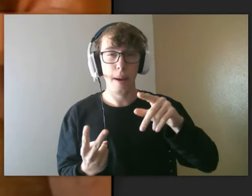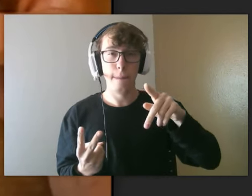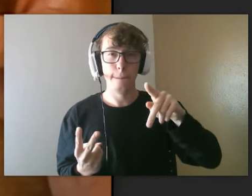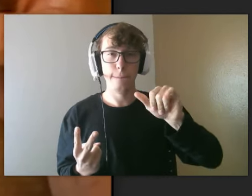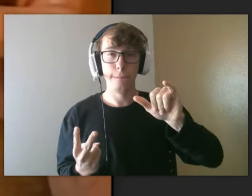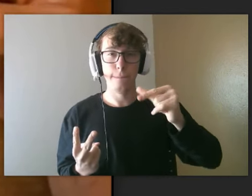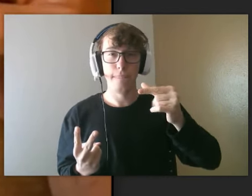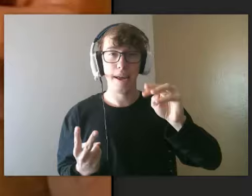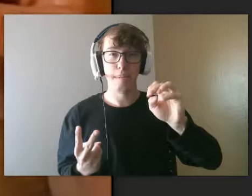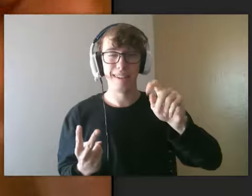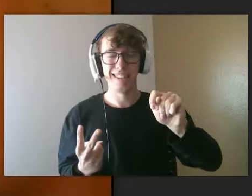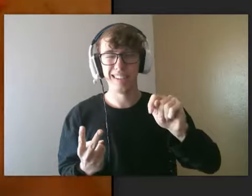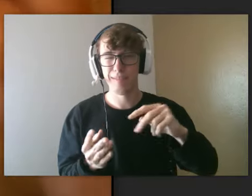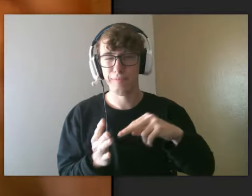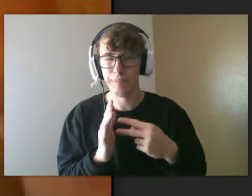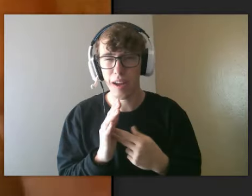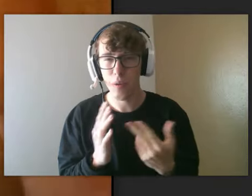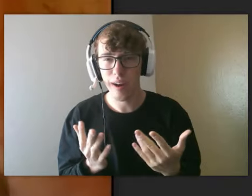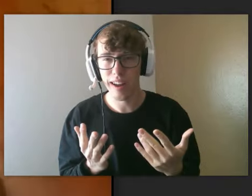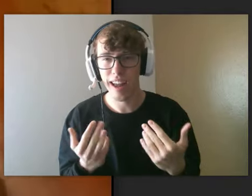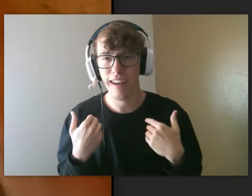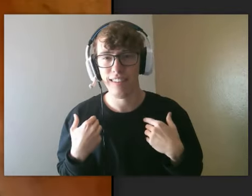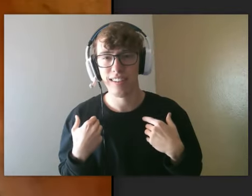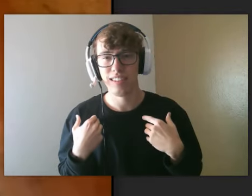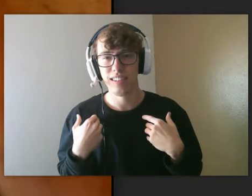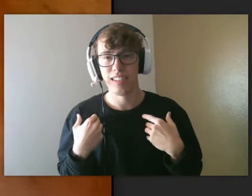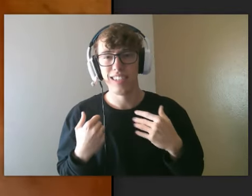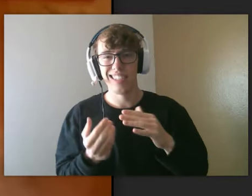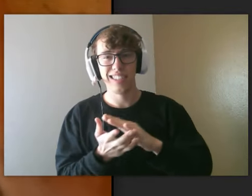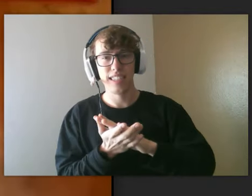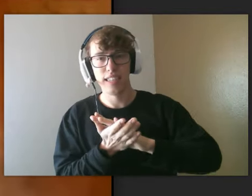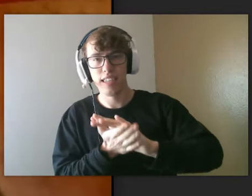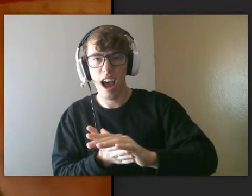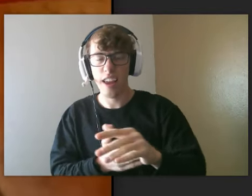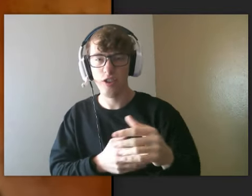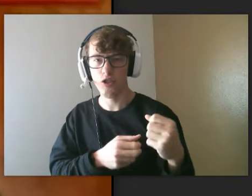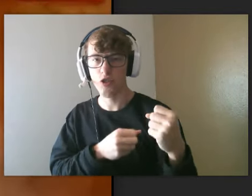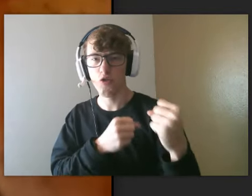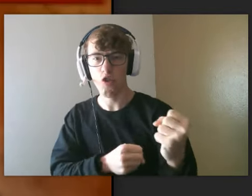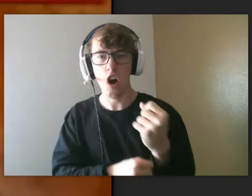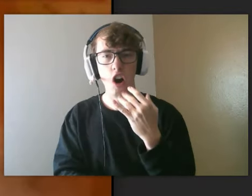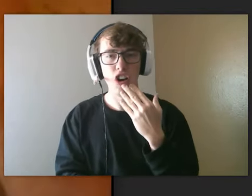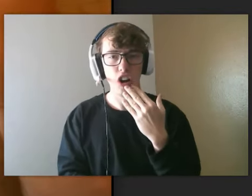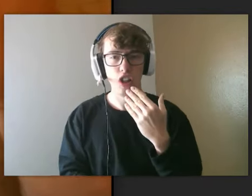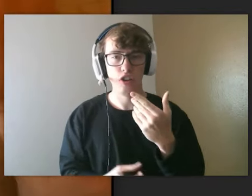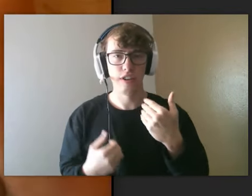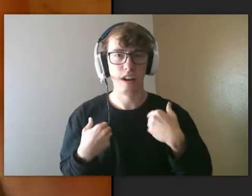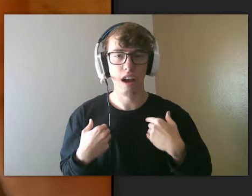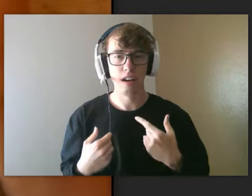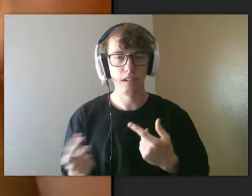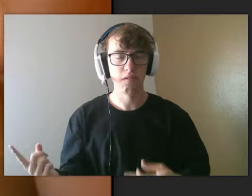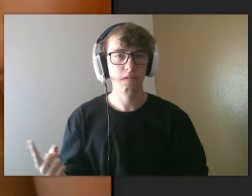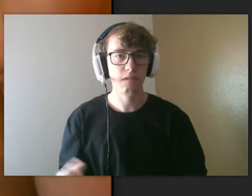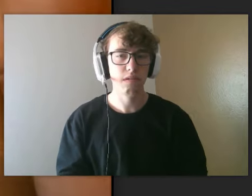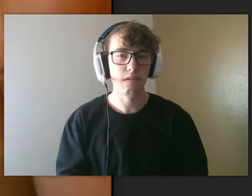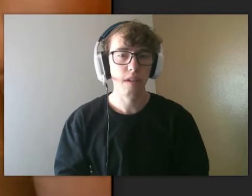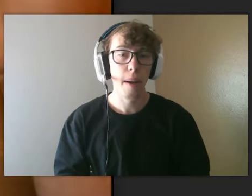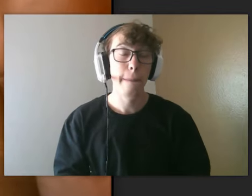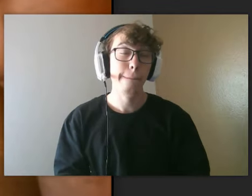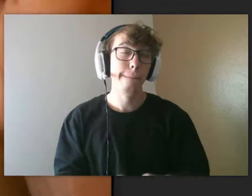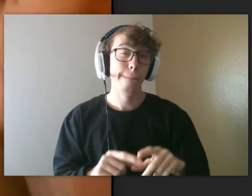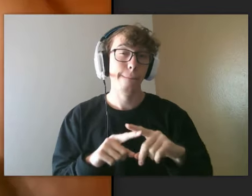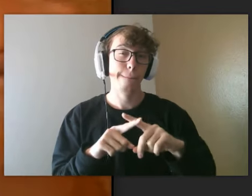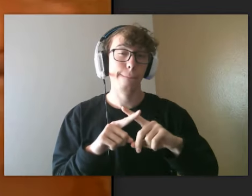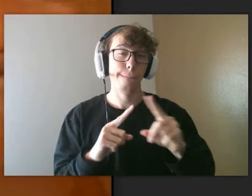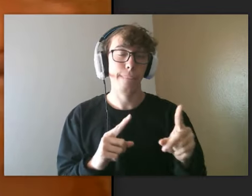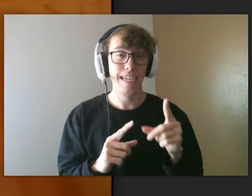filler, which is what gives them like the really, really intense colors that they're able to make out of them. The one